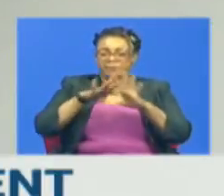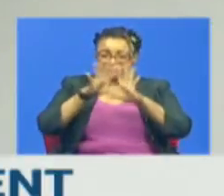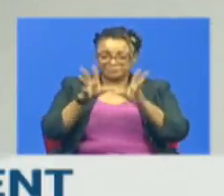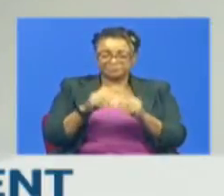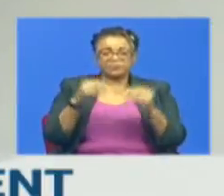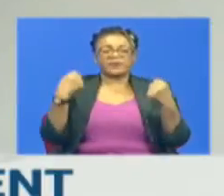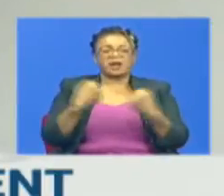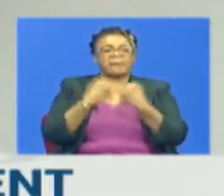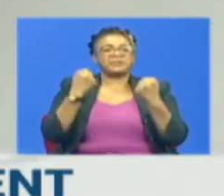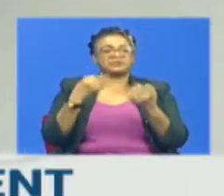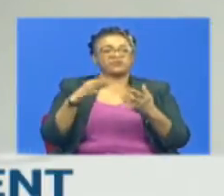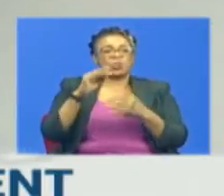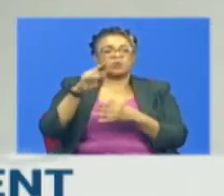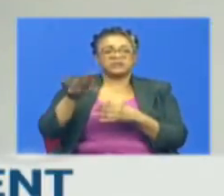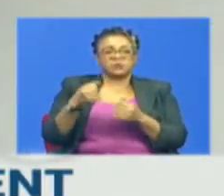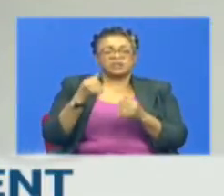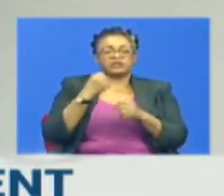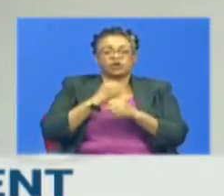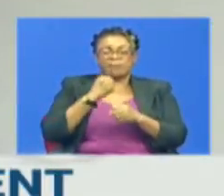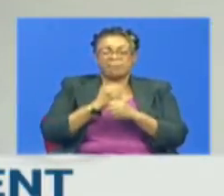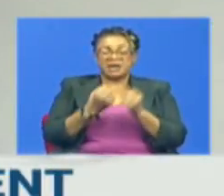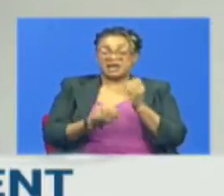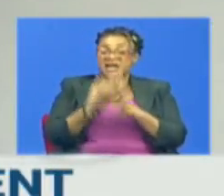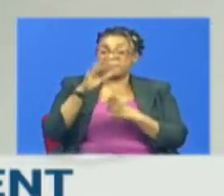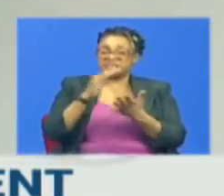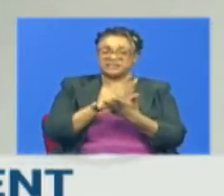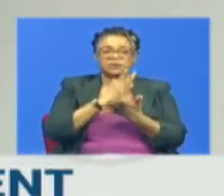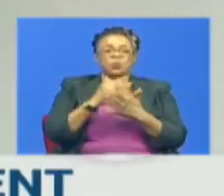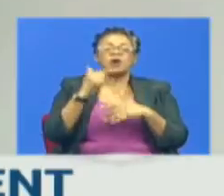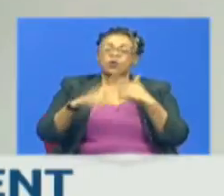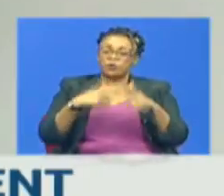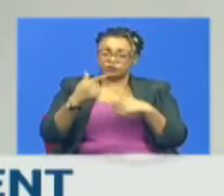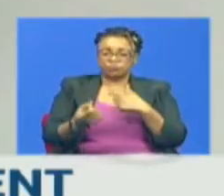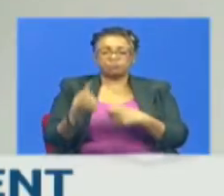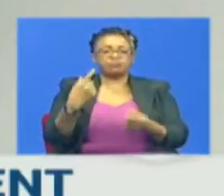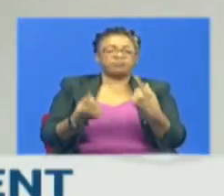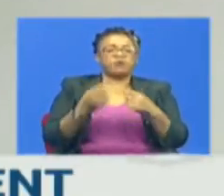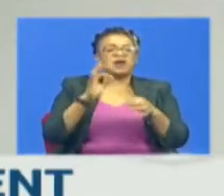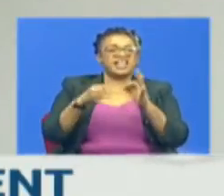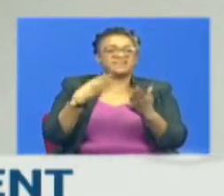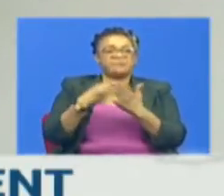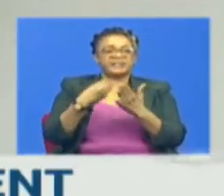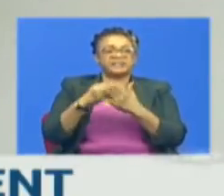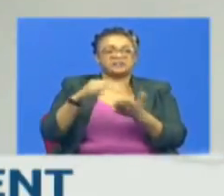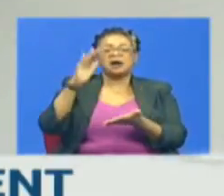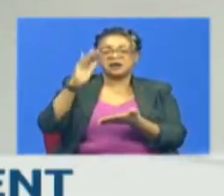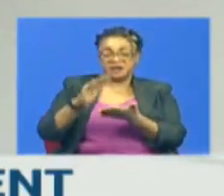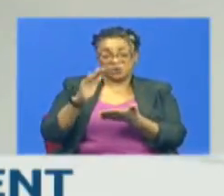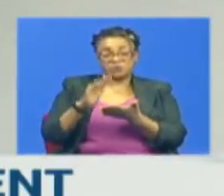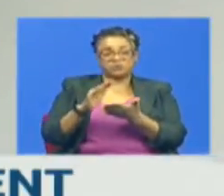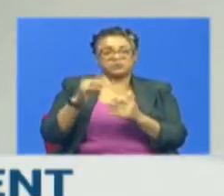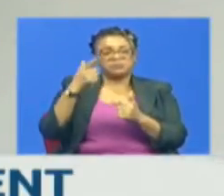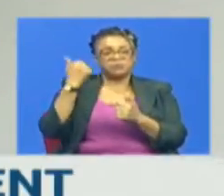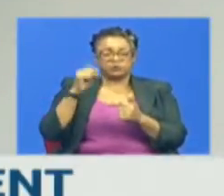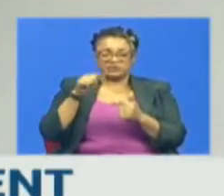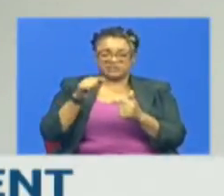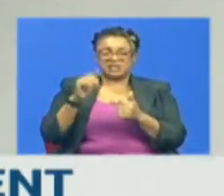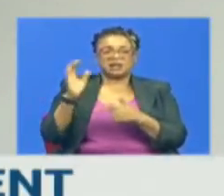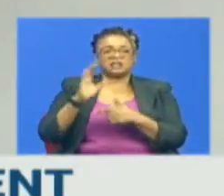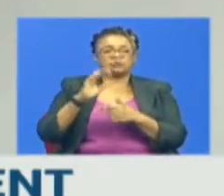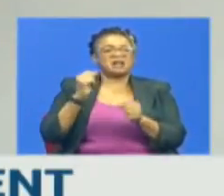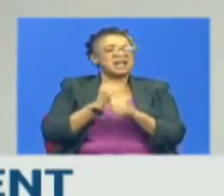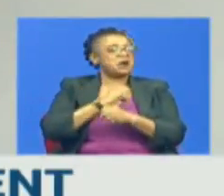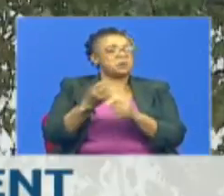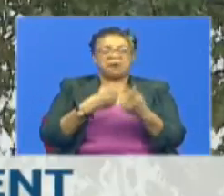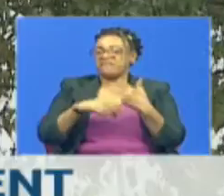85,000 jobs have been created by this sector, and they will continue to be created if the prices are kept down, because these customers cannot afford